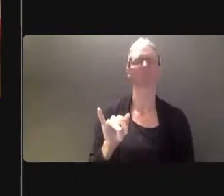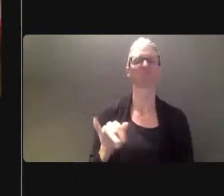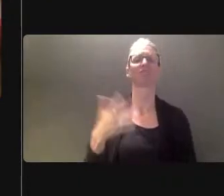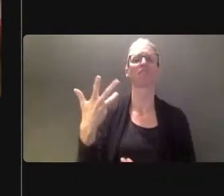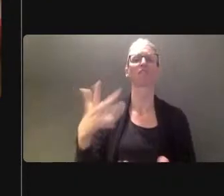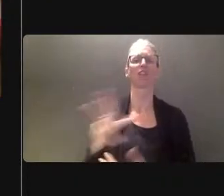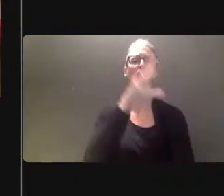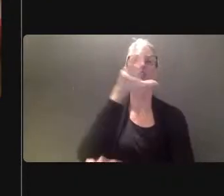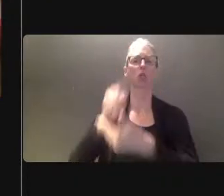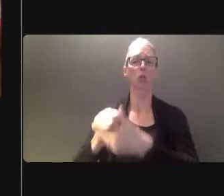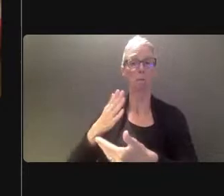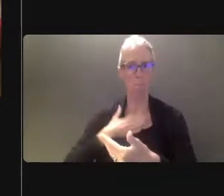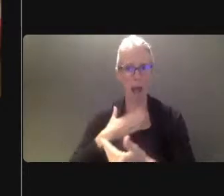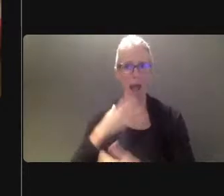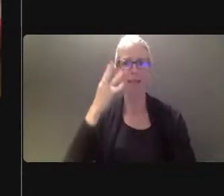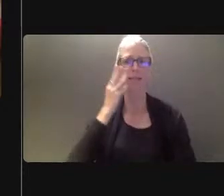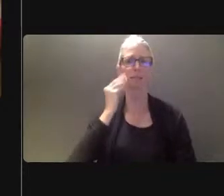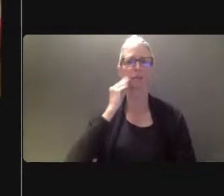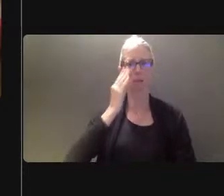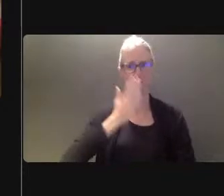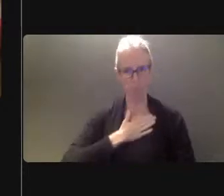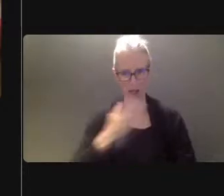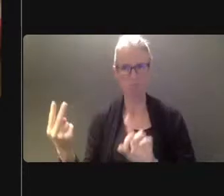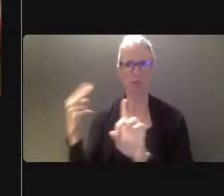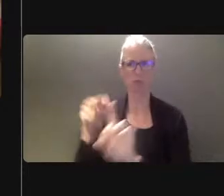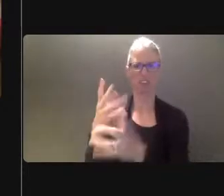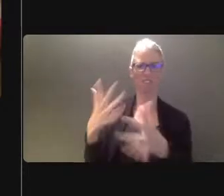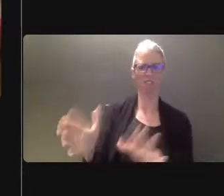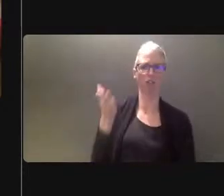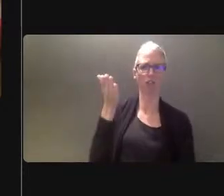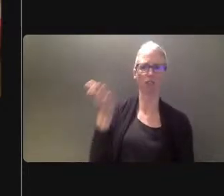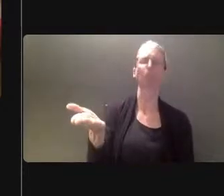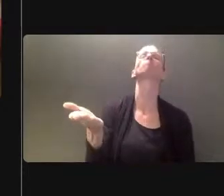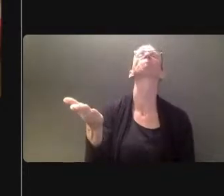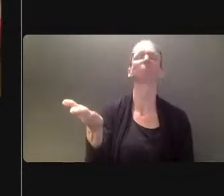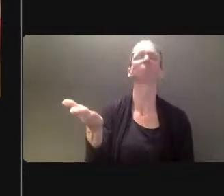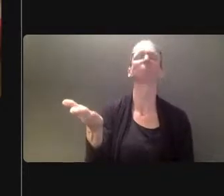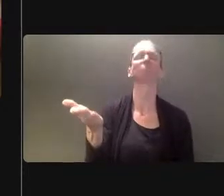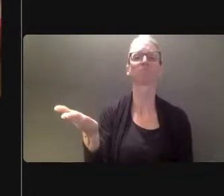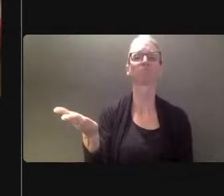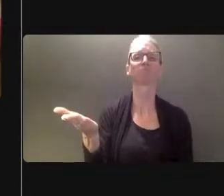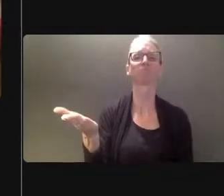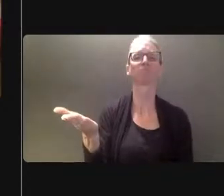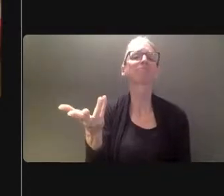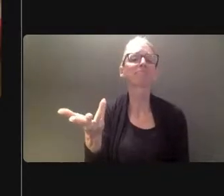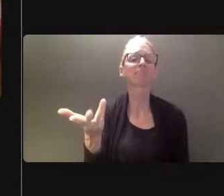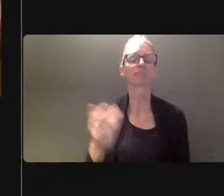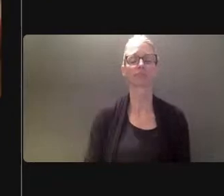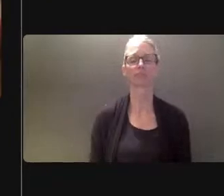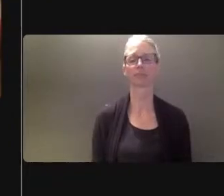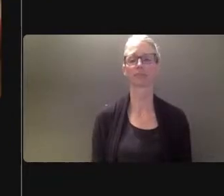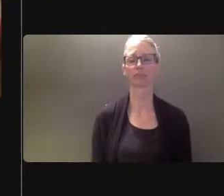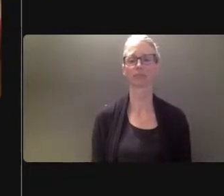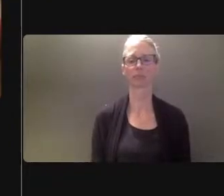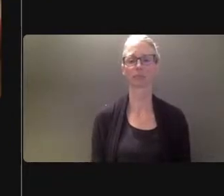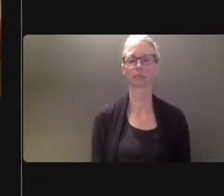in which that kind of gave you the feedback you were looking for?